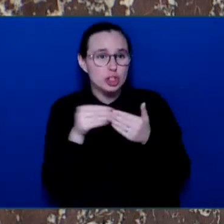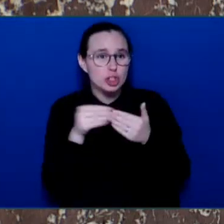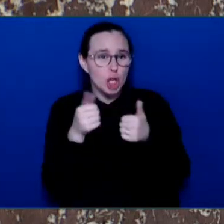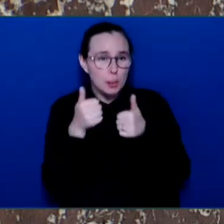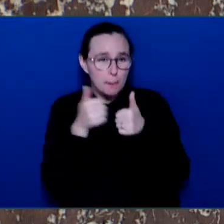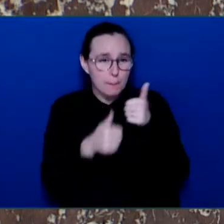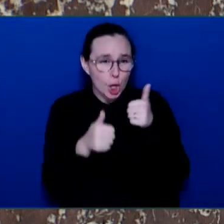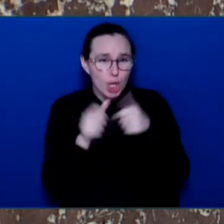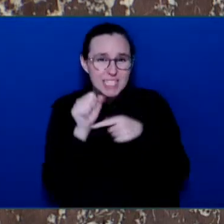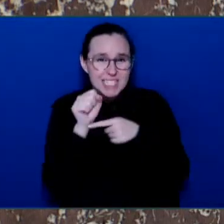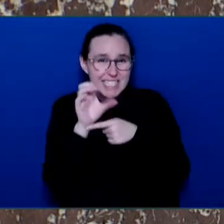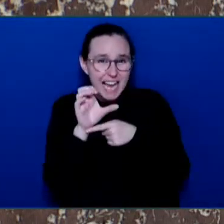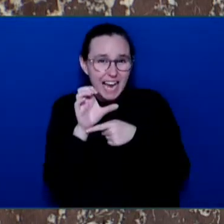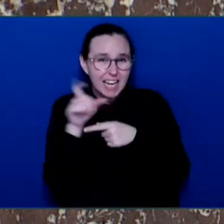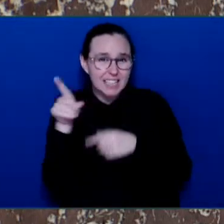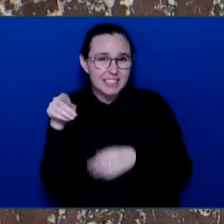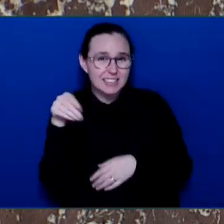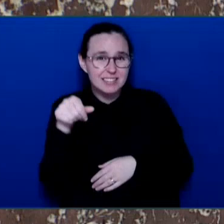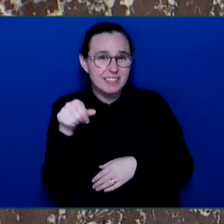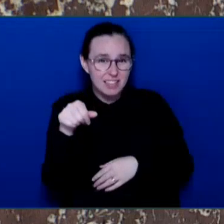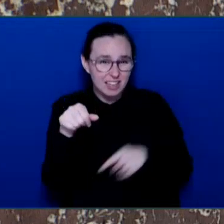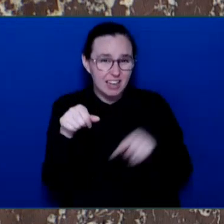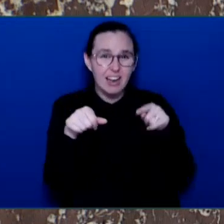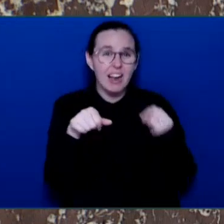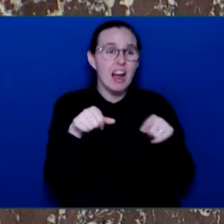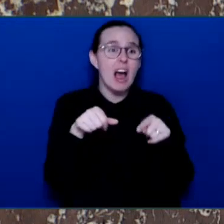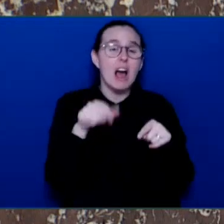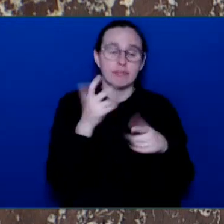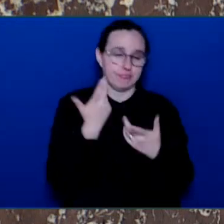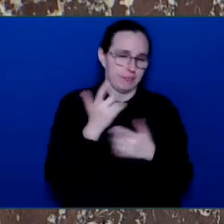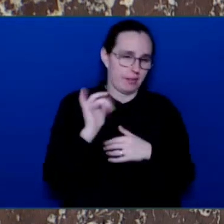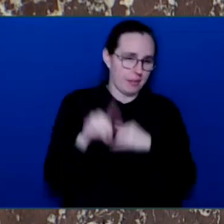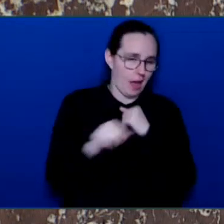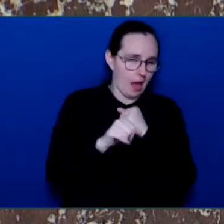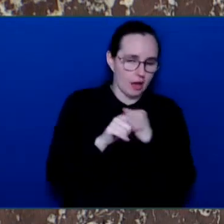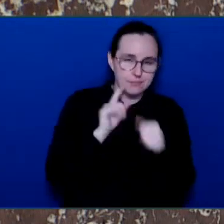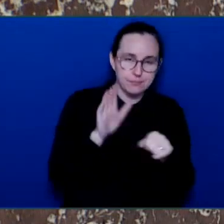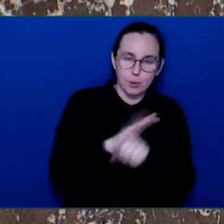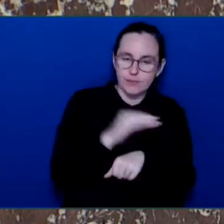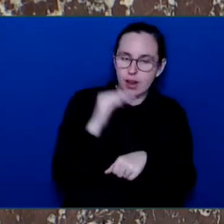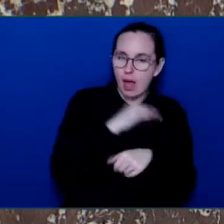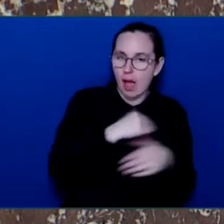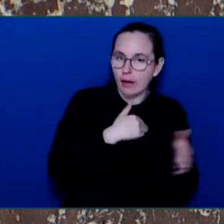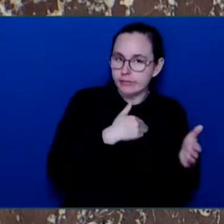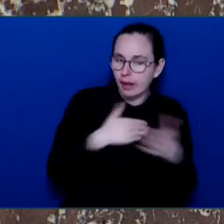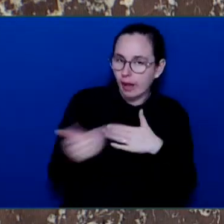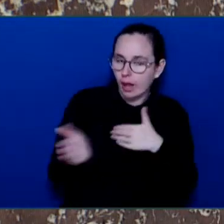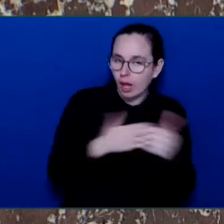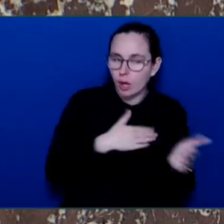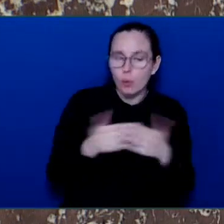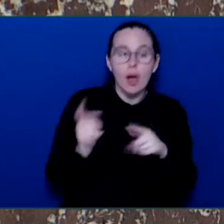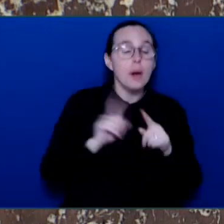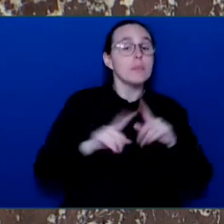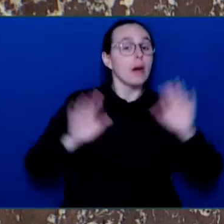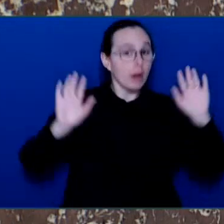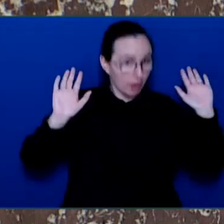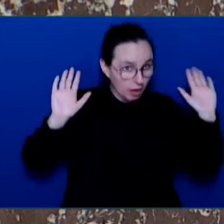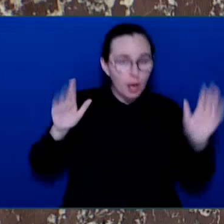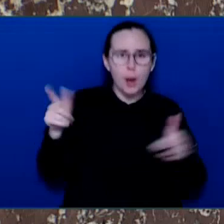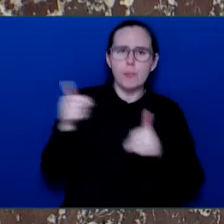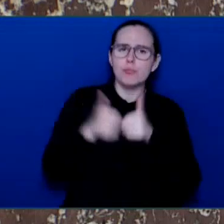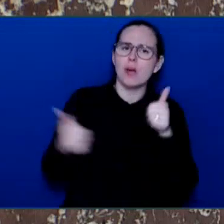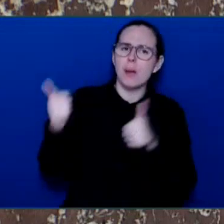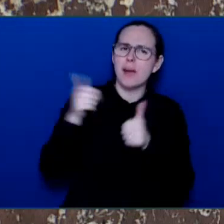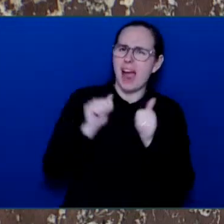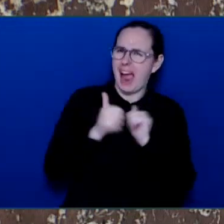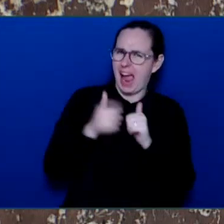advertisements. How can the Premier justify blowing $700 a second on Clean BC TV ads when countless people